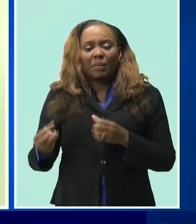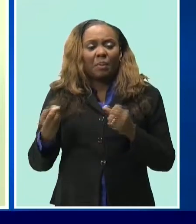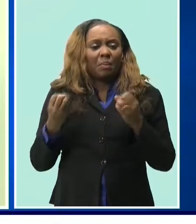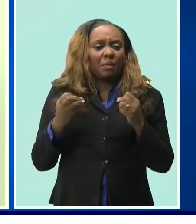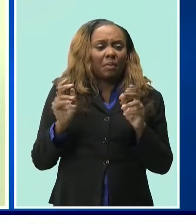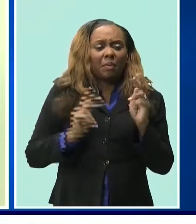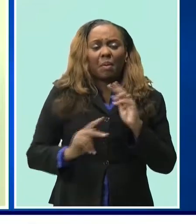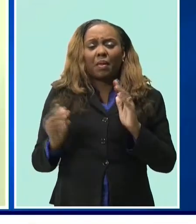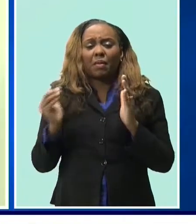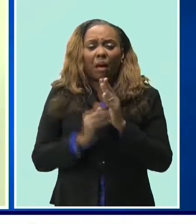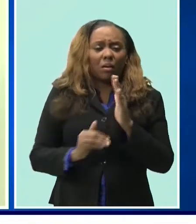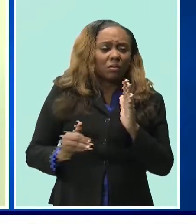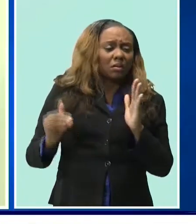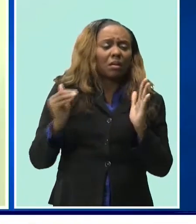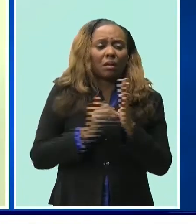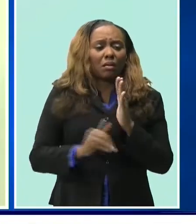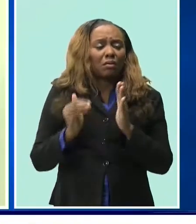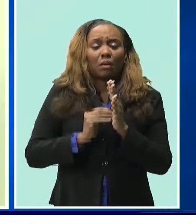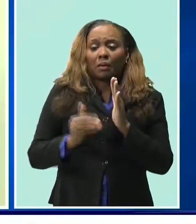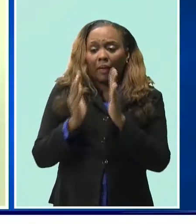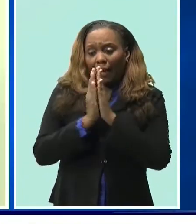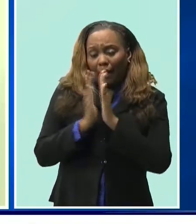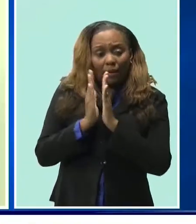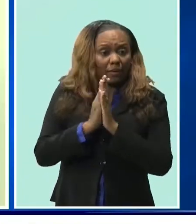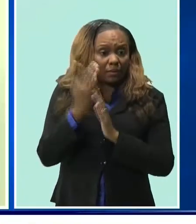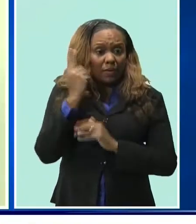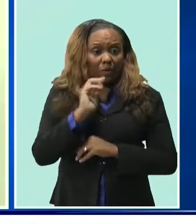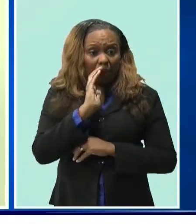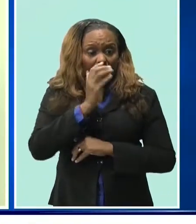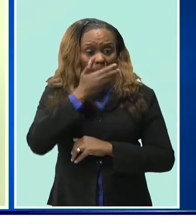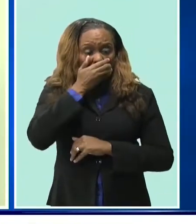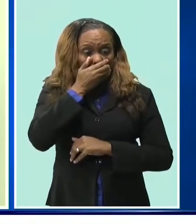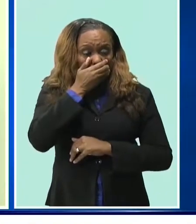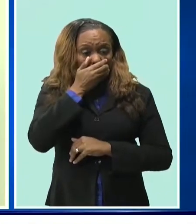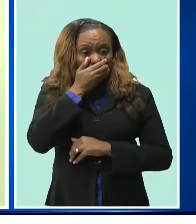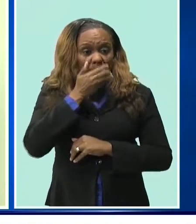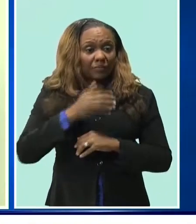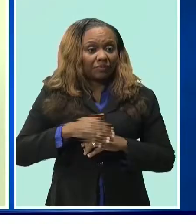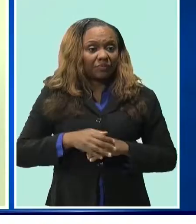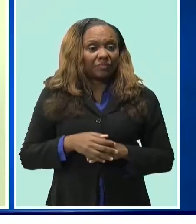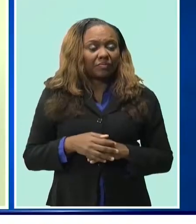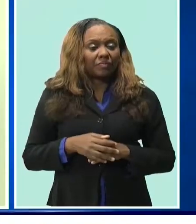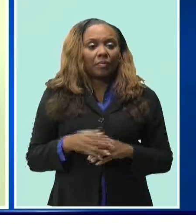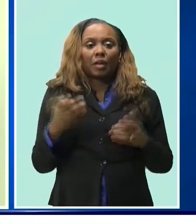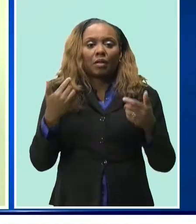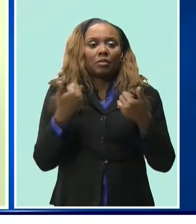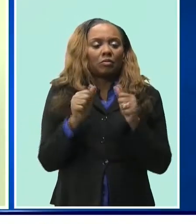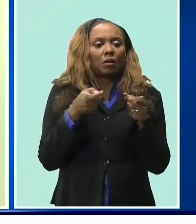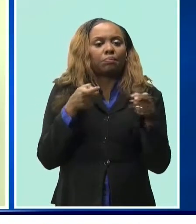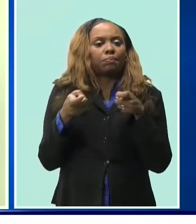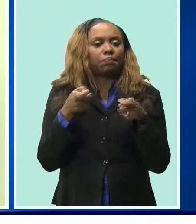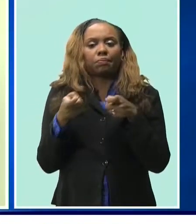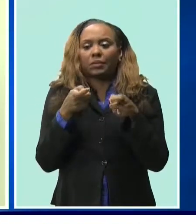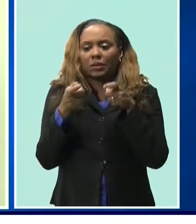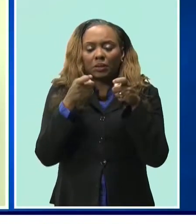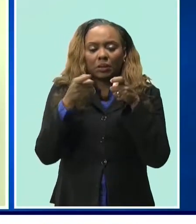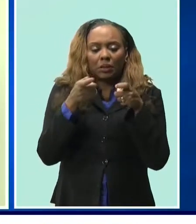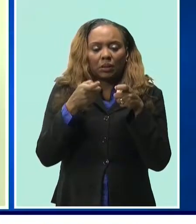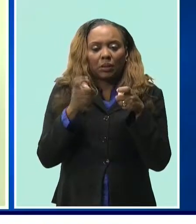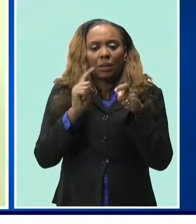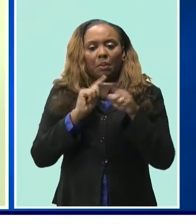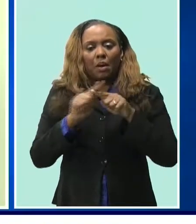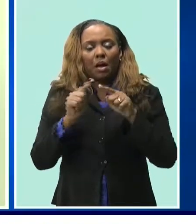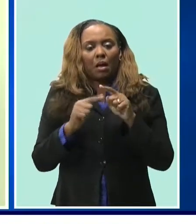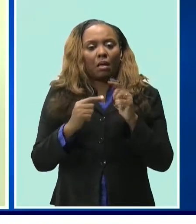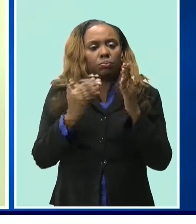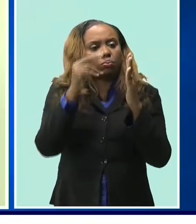of inquiries and requests, and we are, we're trying to handle as many as possible. But given the high demand,